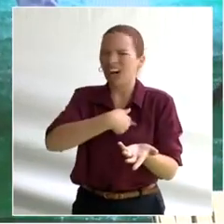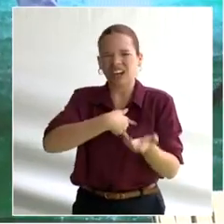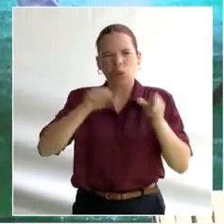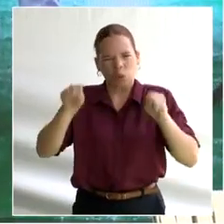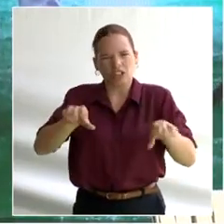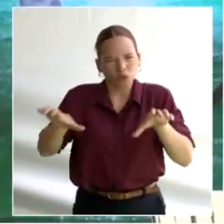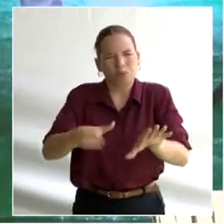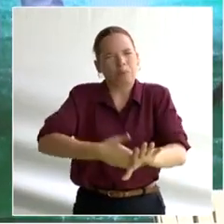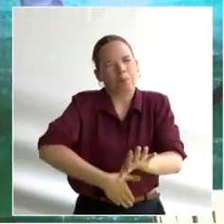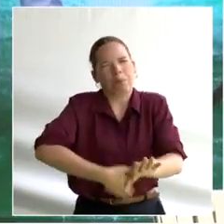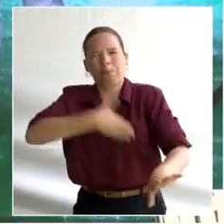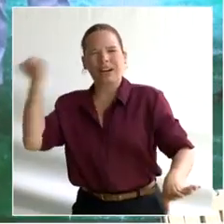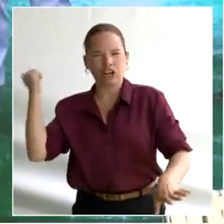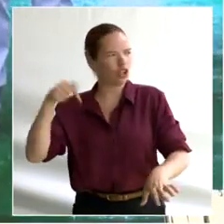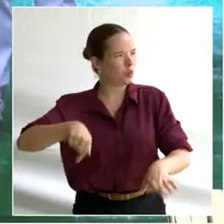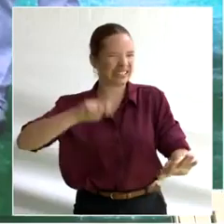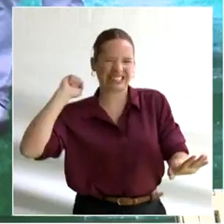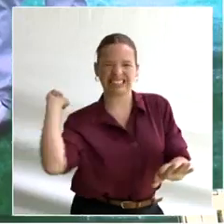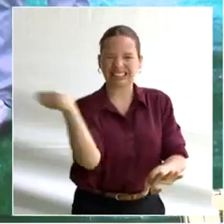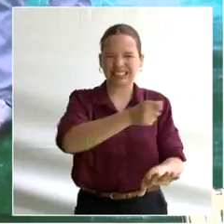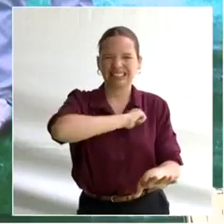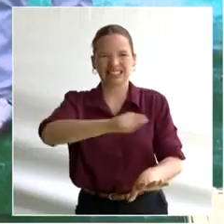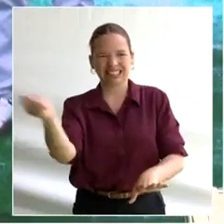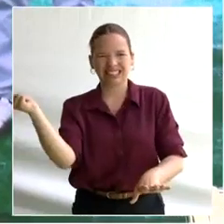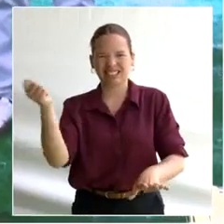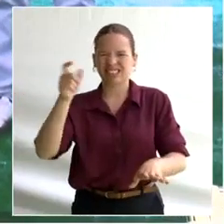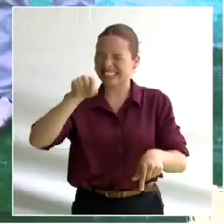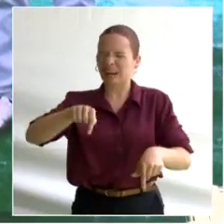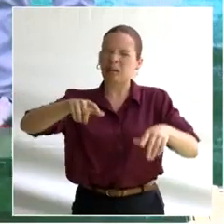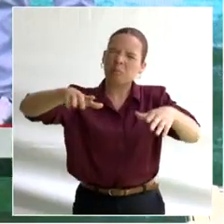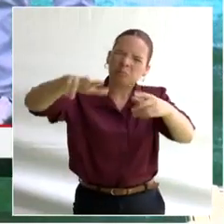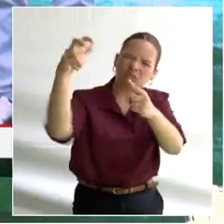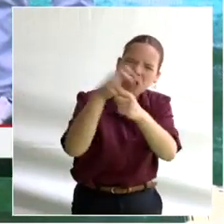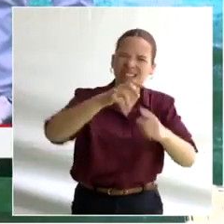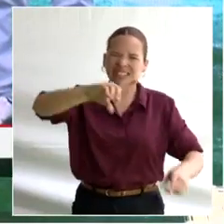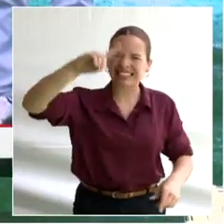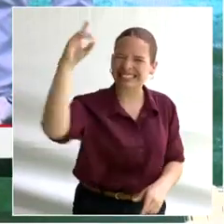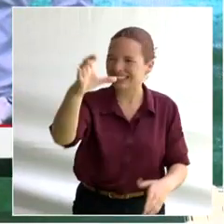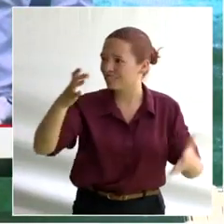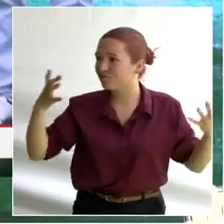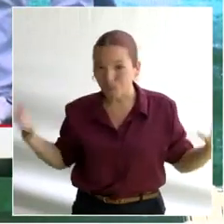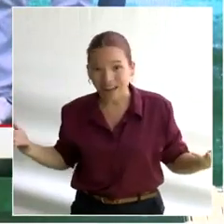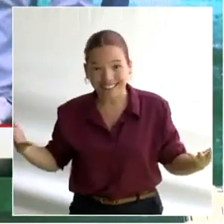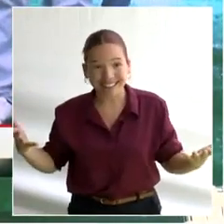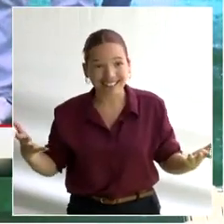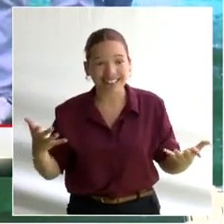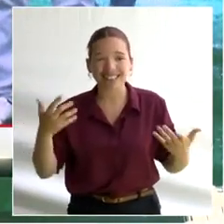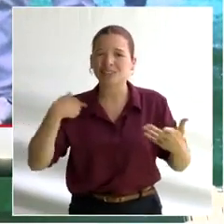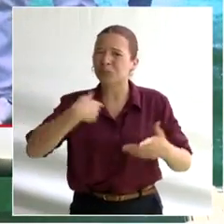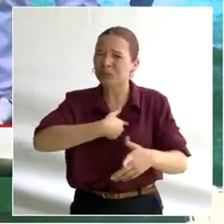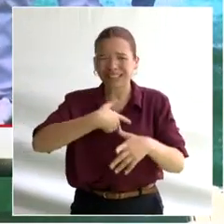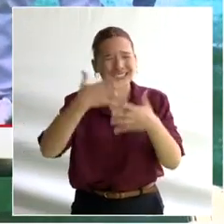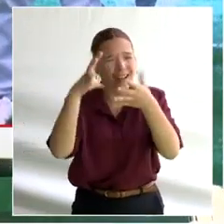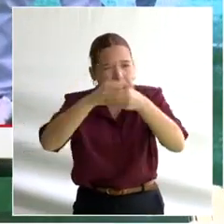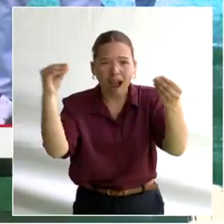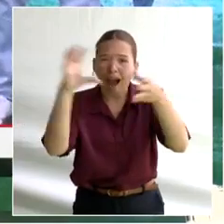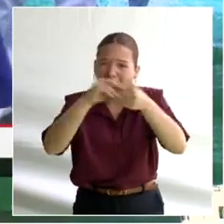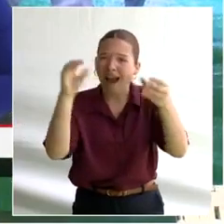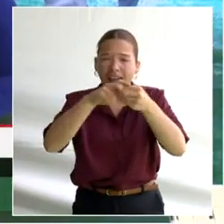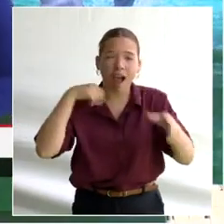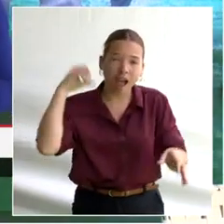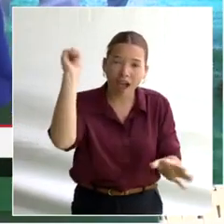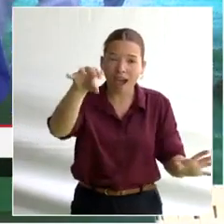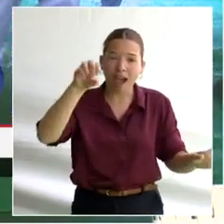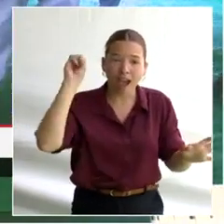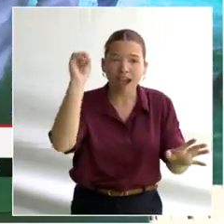a great week of tennis in D.C. We've been talking about the importance of highlighting professional sports